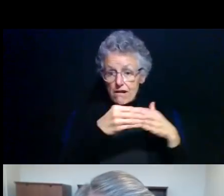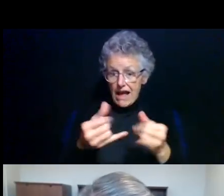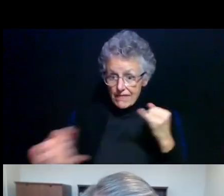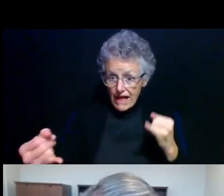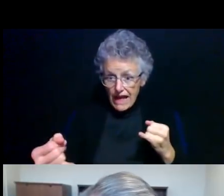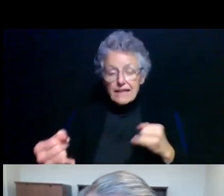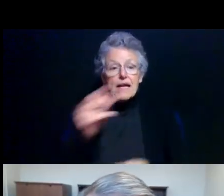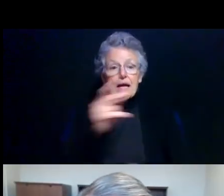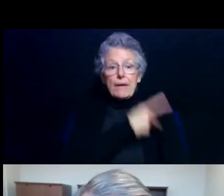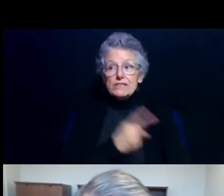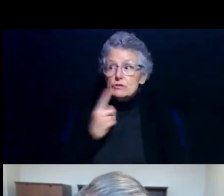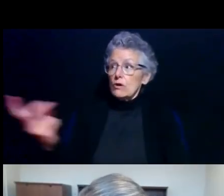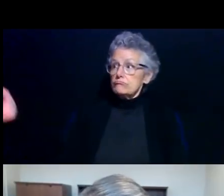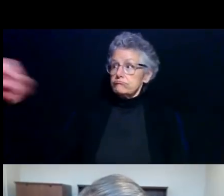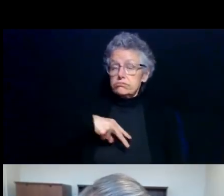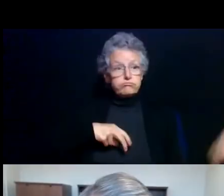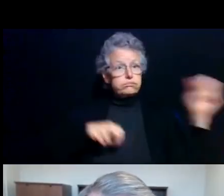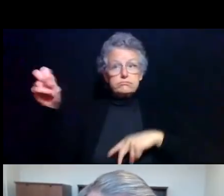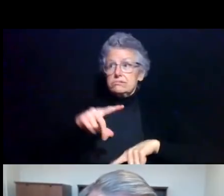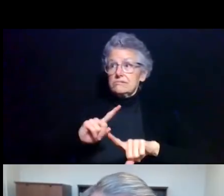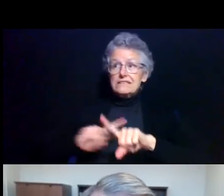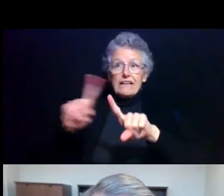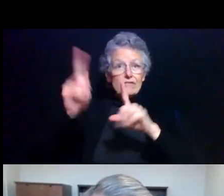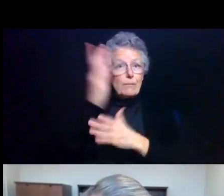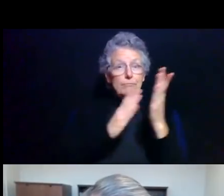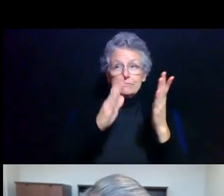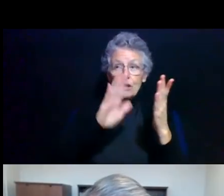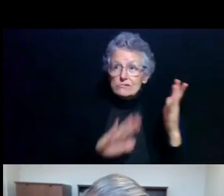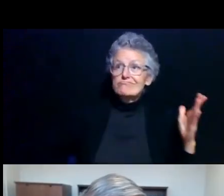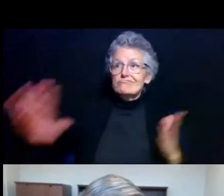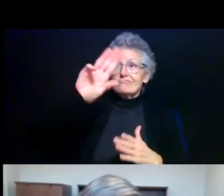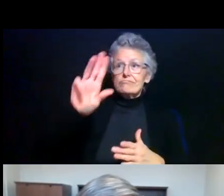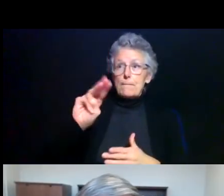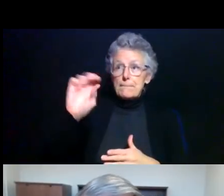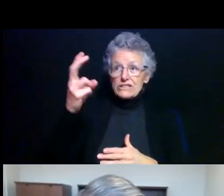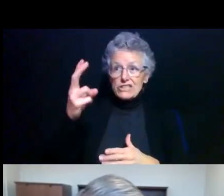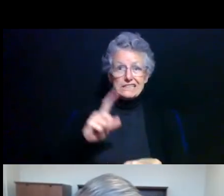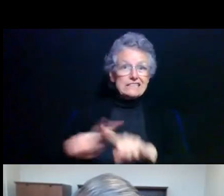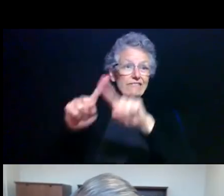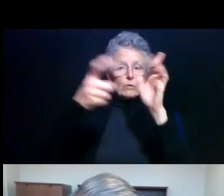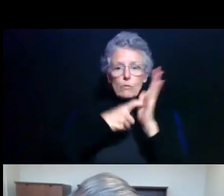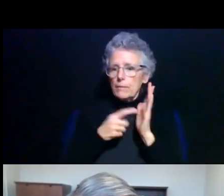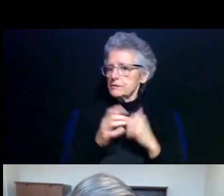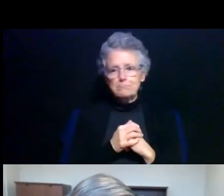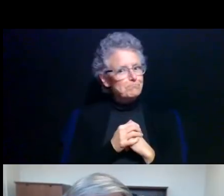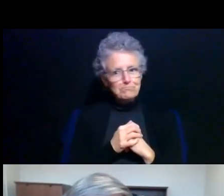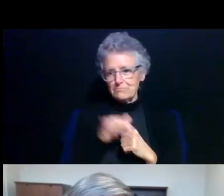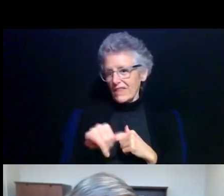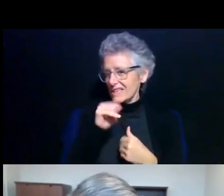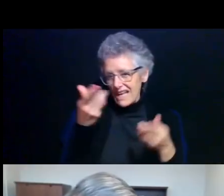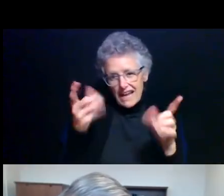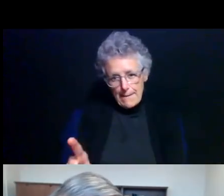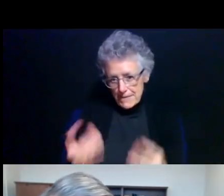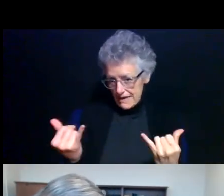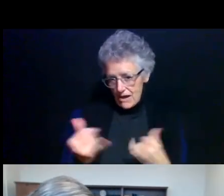patients coming from different counties that had different requirements. That is not turning out, that is not what's